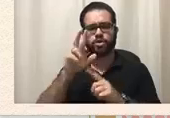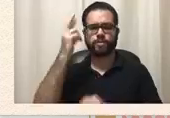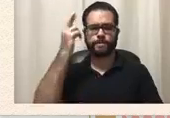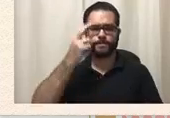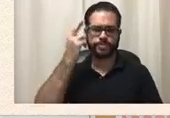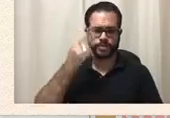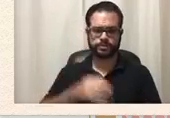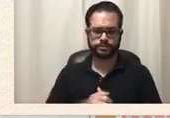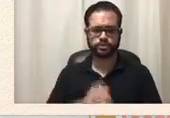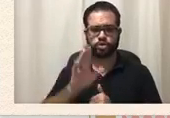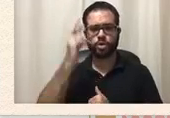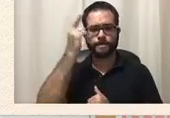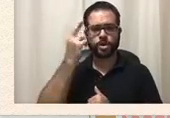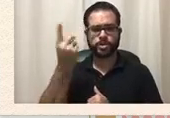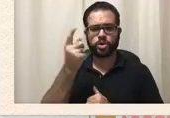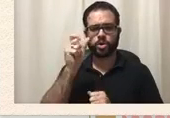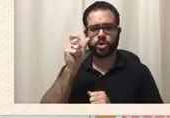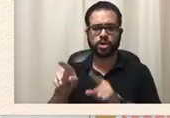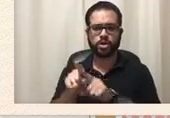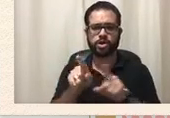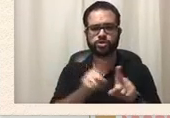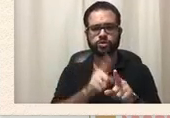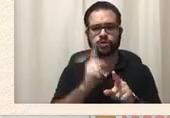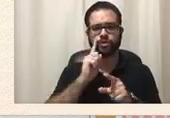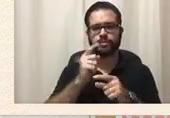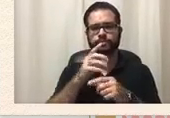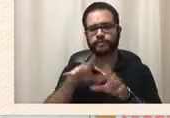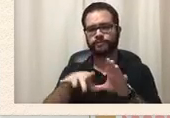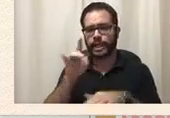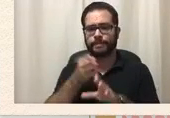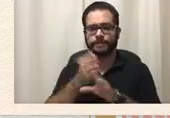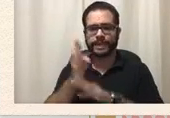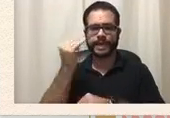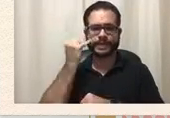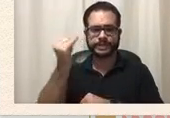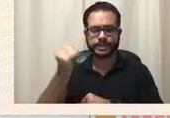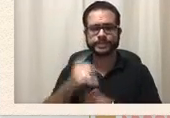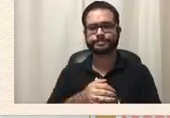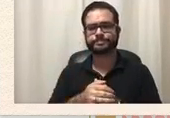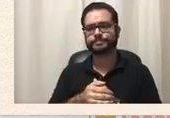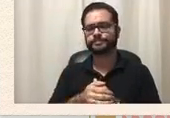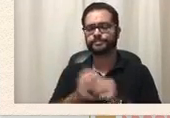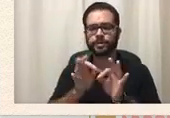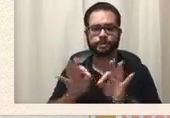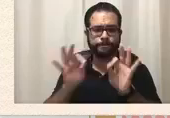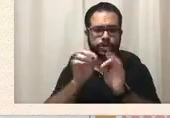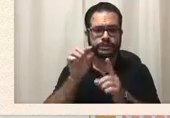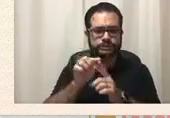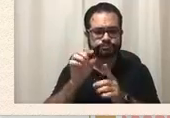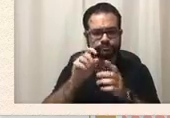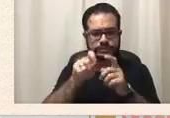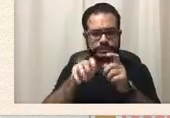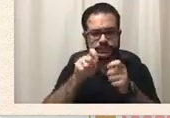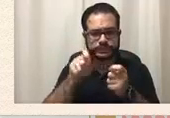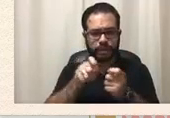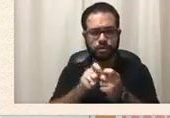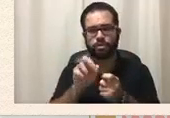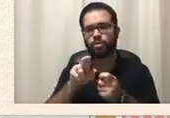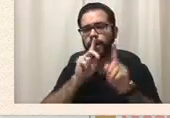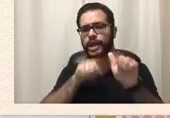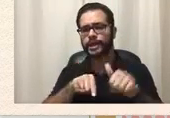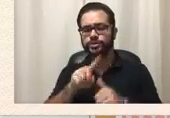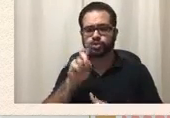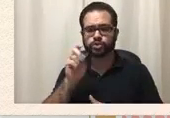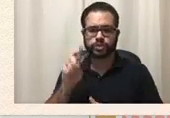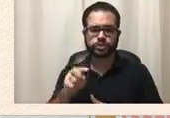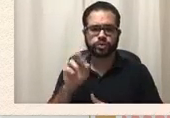to find main idea, to find key details, or to ask and answer questions, or just to visualize the text.